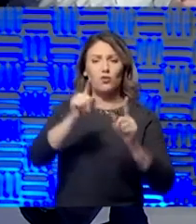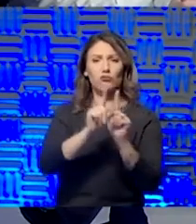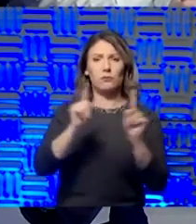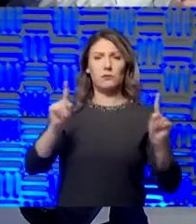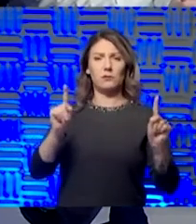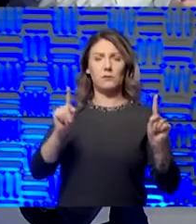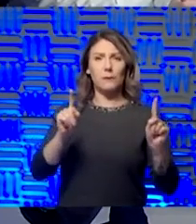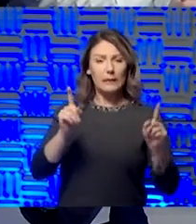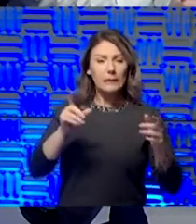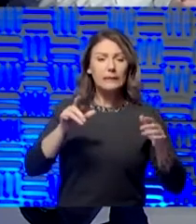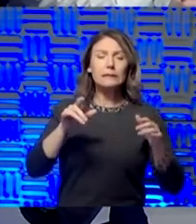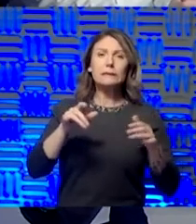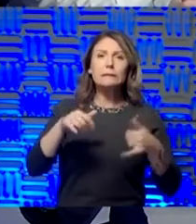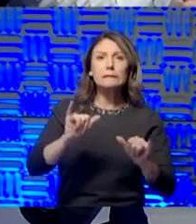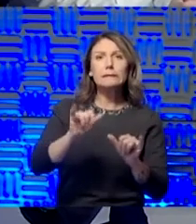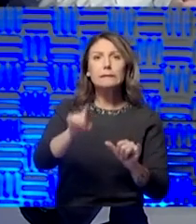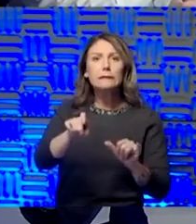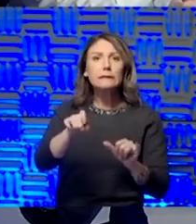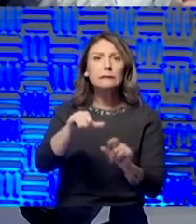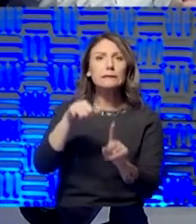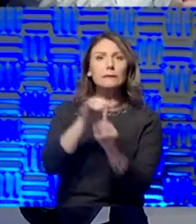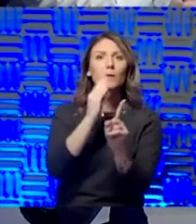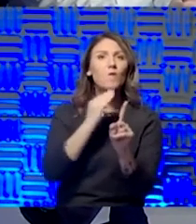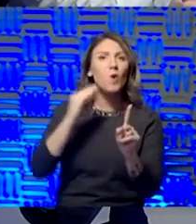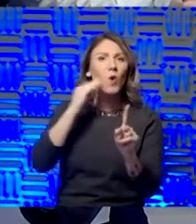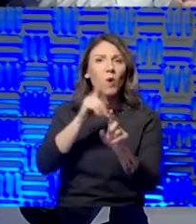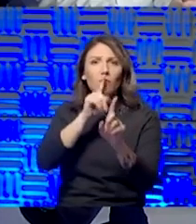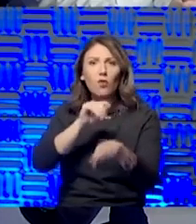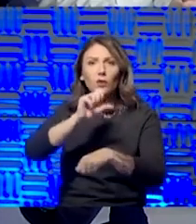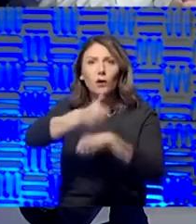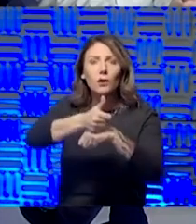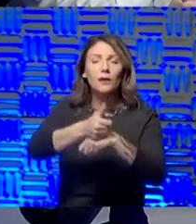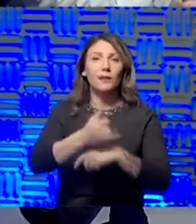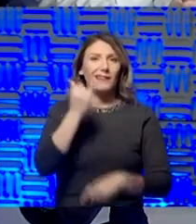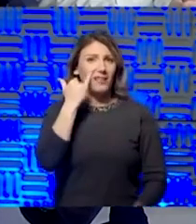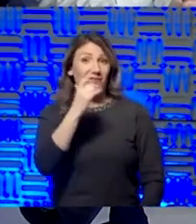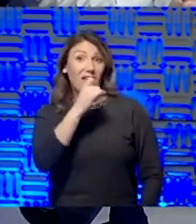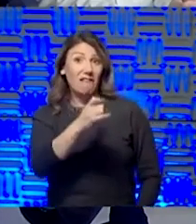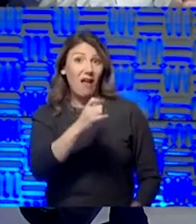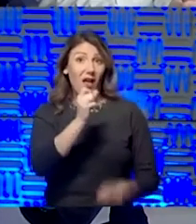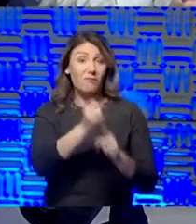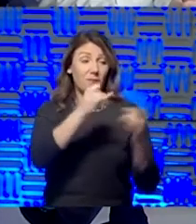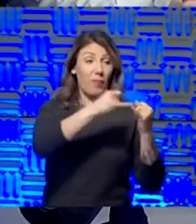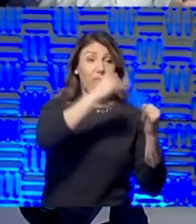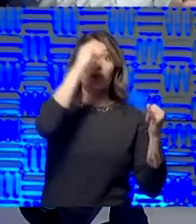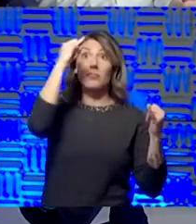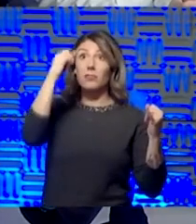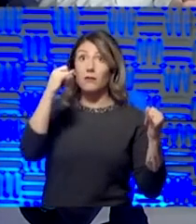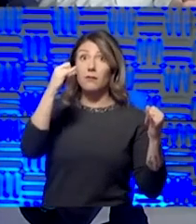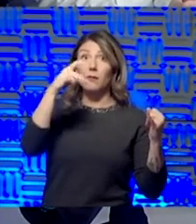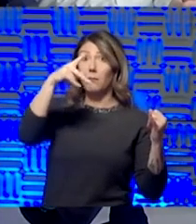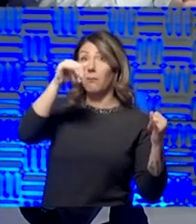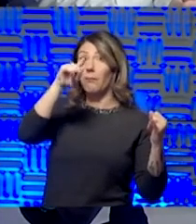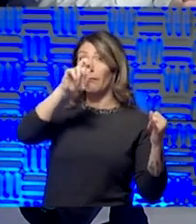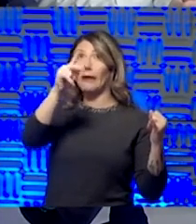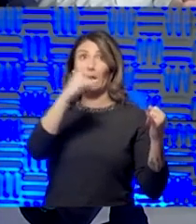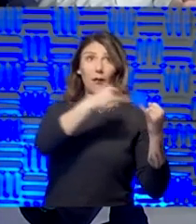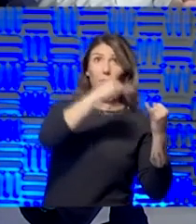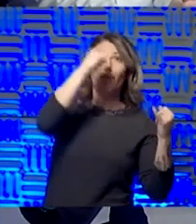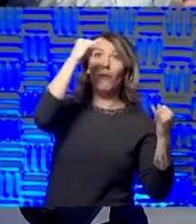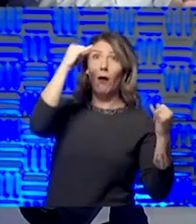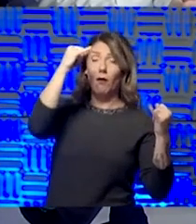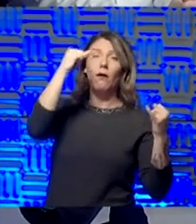need the stay-at-home orders in place? You bet. And so, if we haven't hit our peak, can you explain when we might or why that might